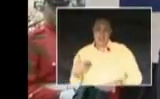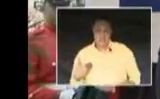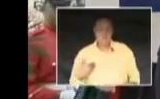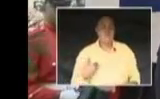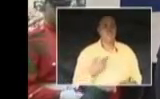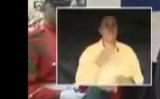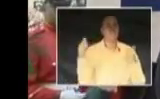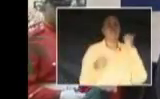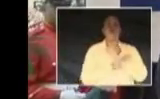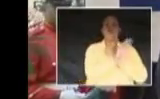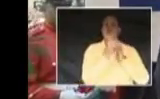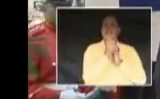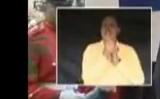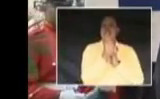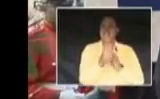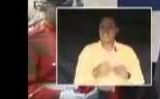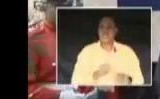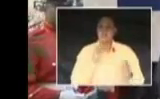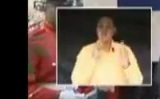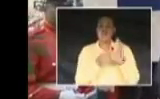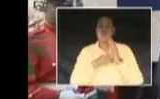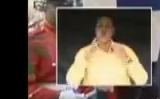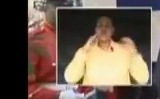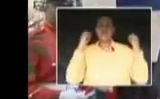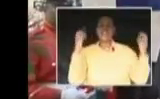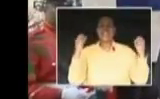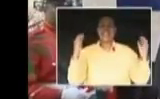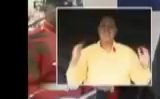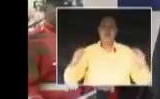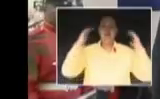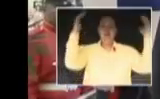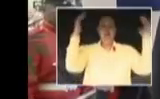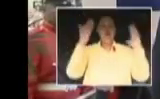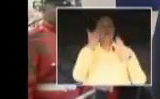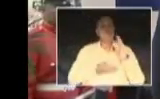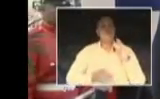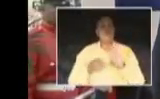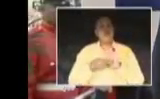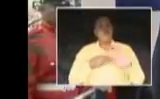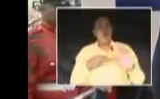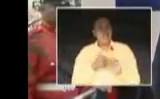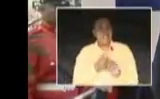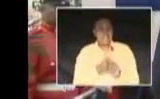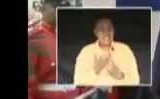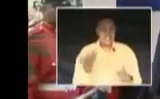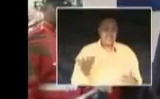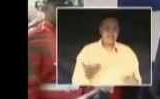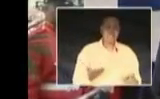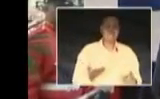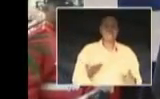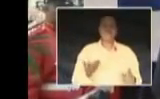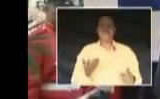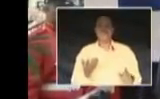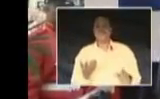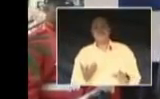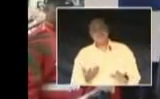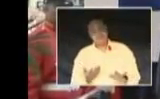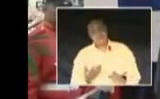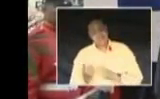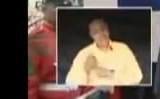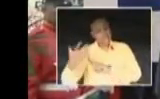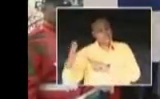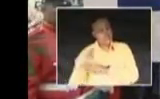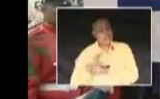and under her leadership, the group acquired several high-profile brands, which allowed it to increase production and to